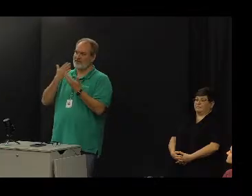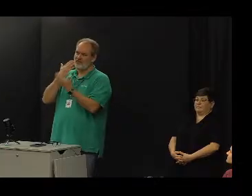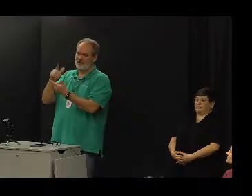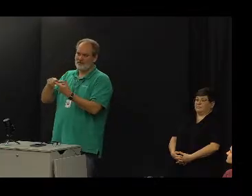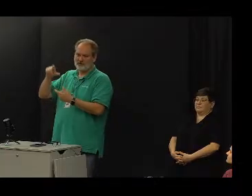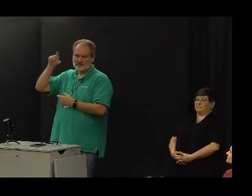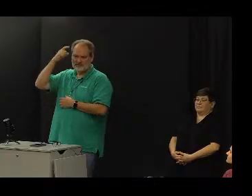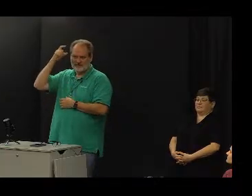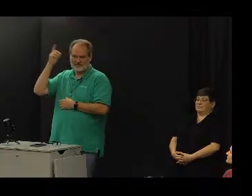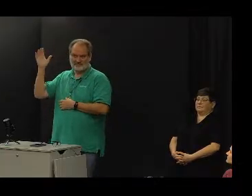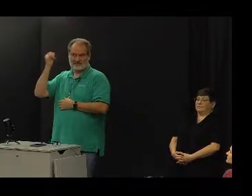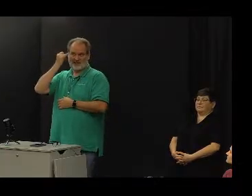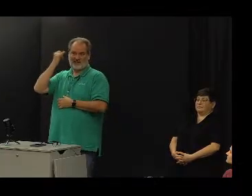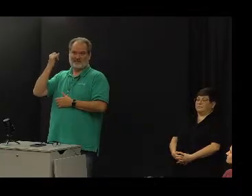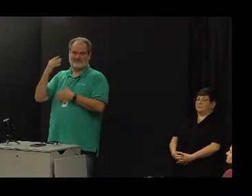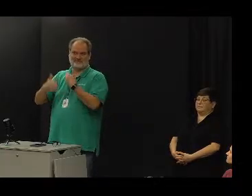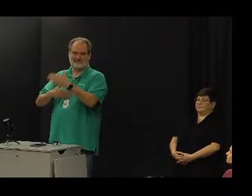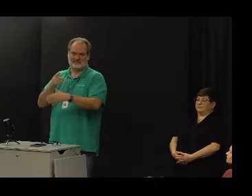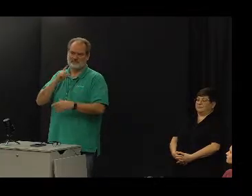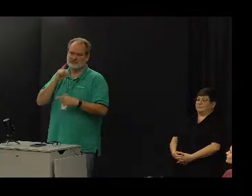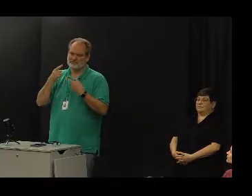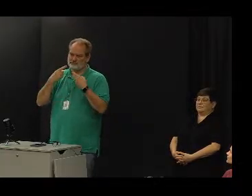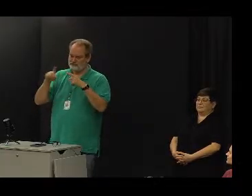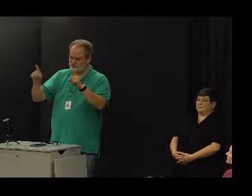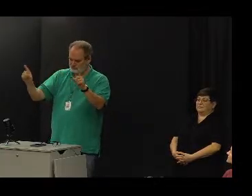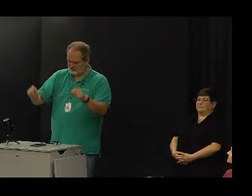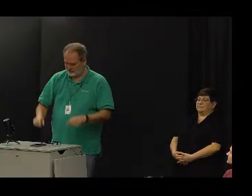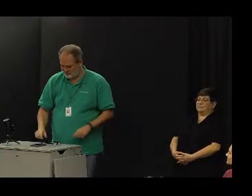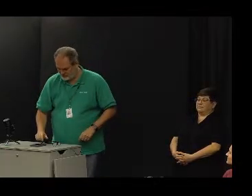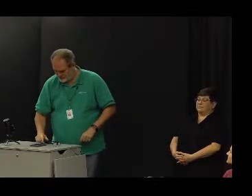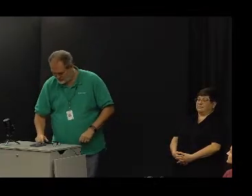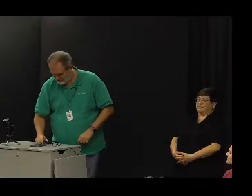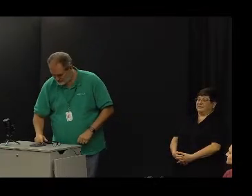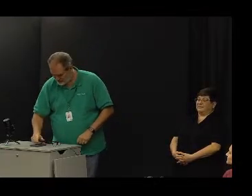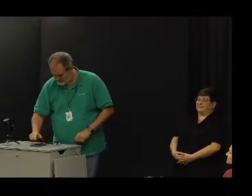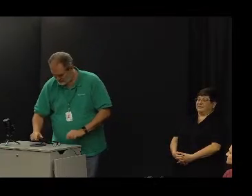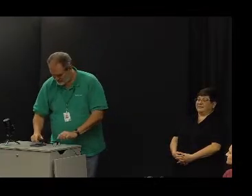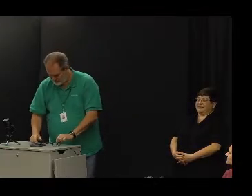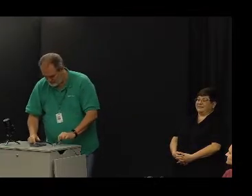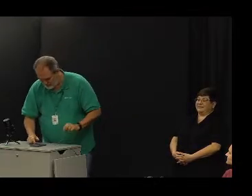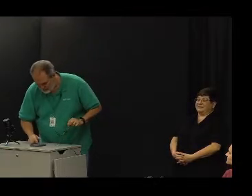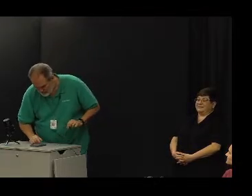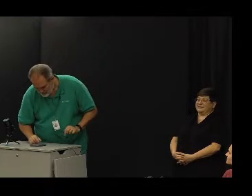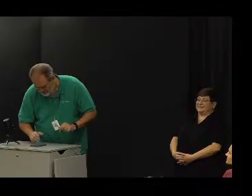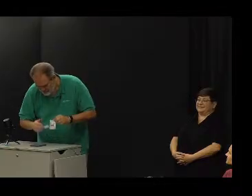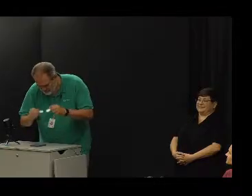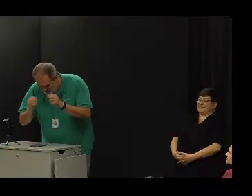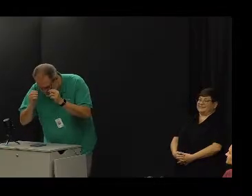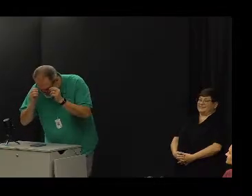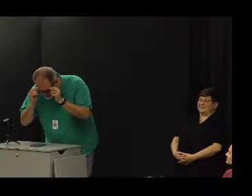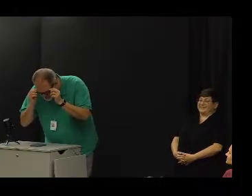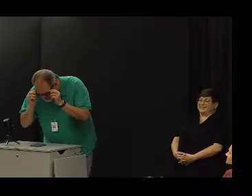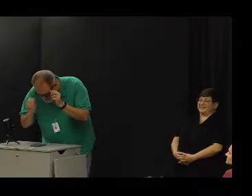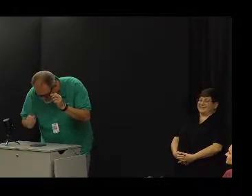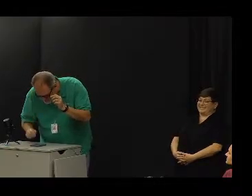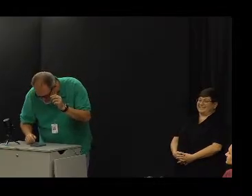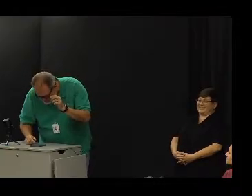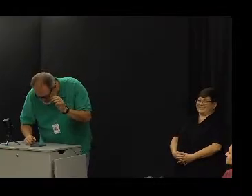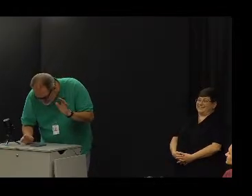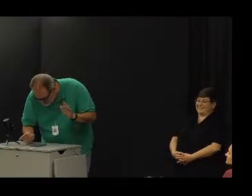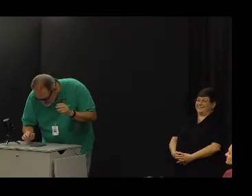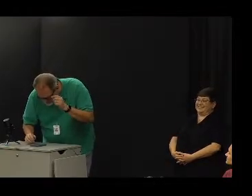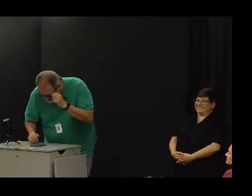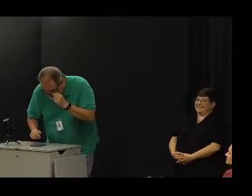again next year, and we got a lot of great feedback. So it was great to see that such a success.